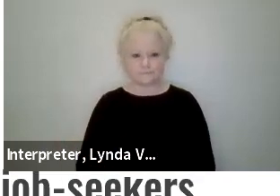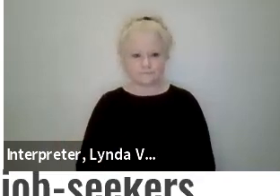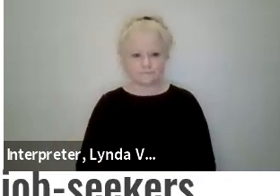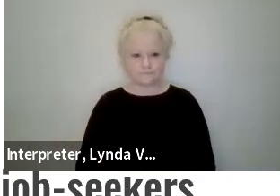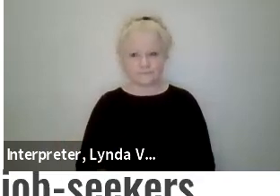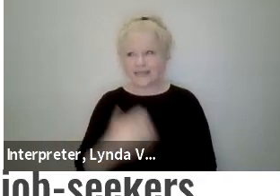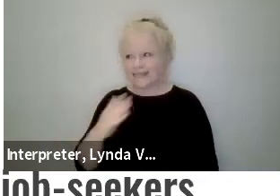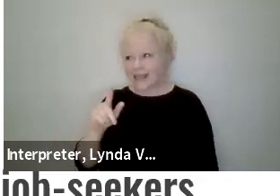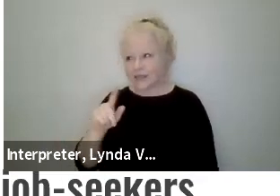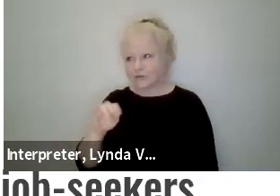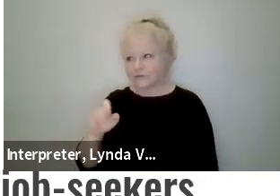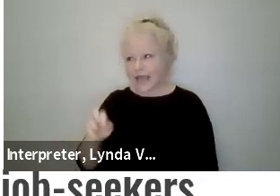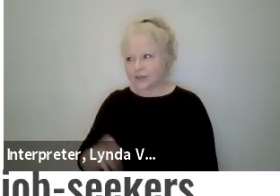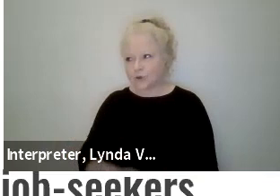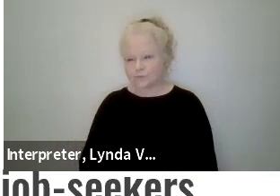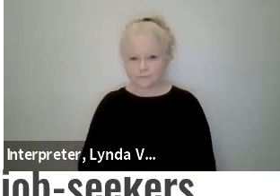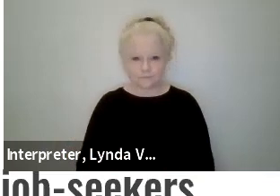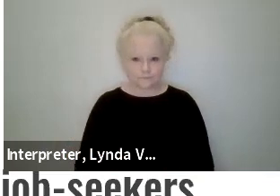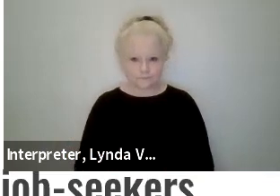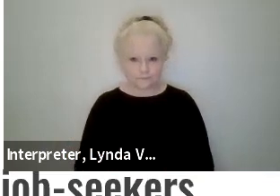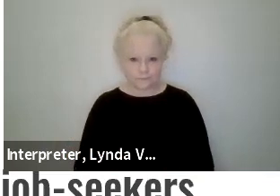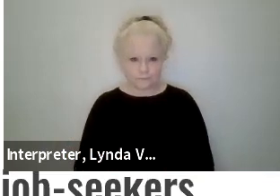Thank you, Tyler.